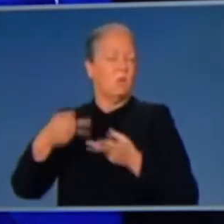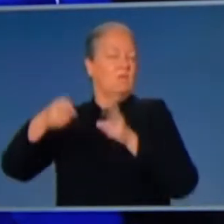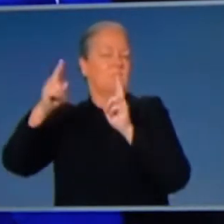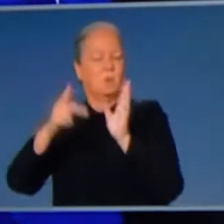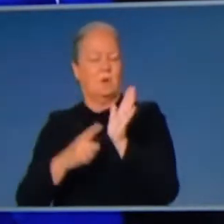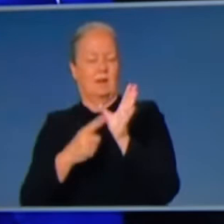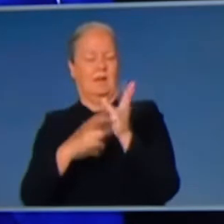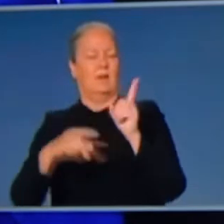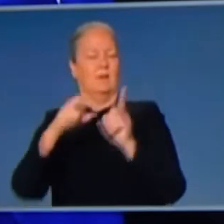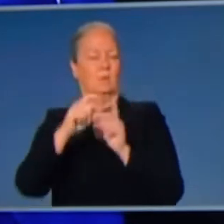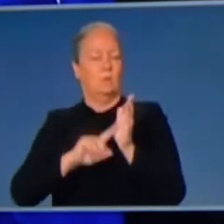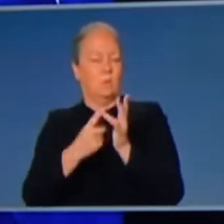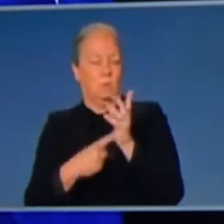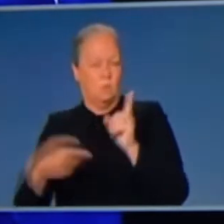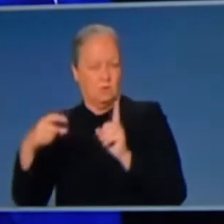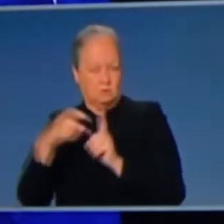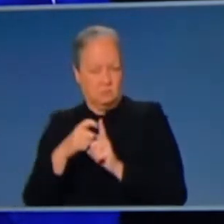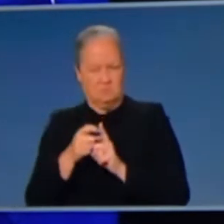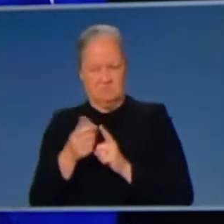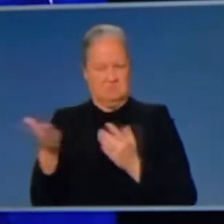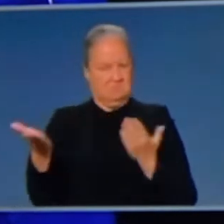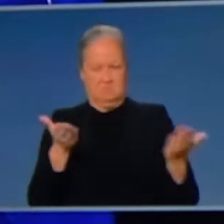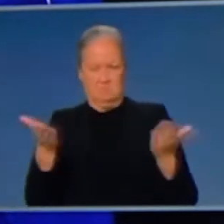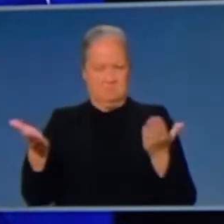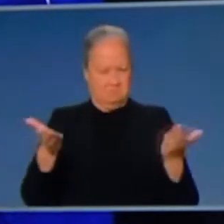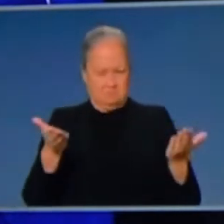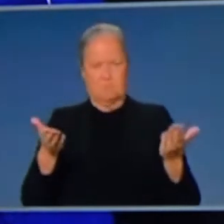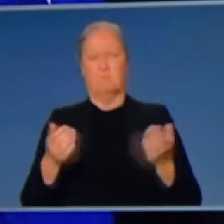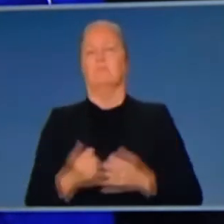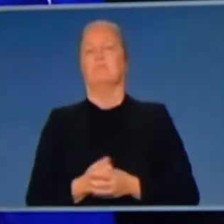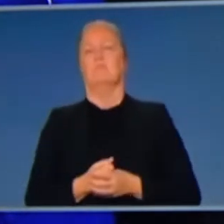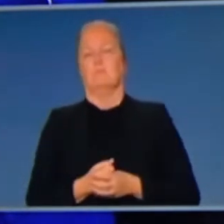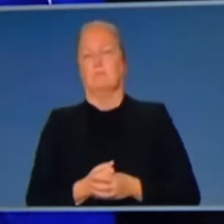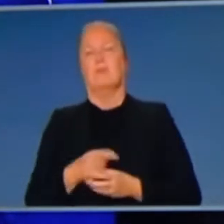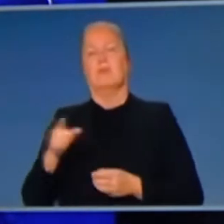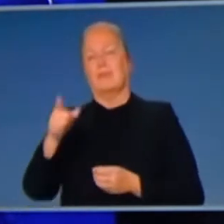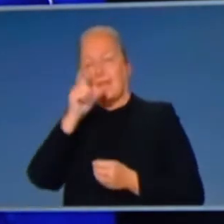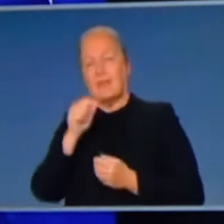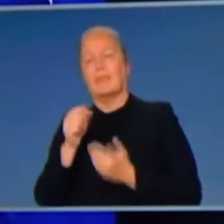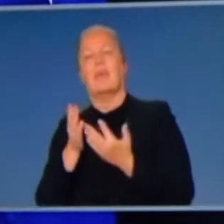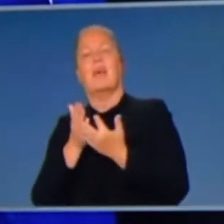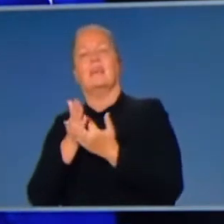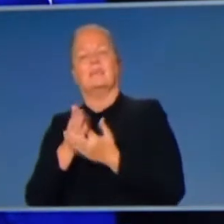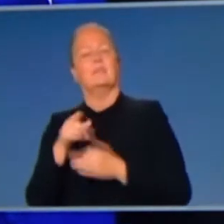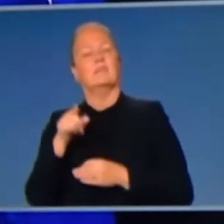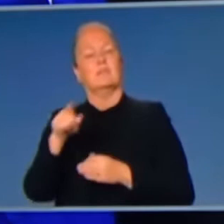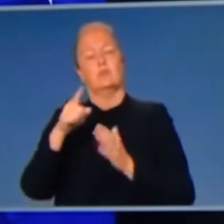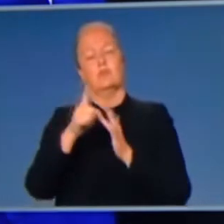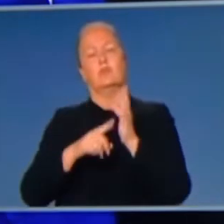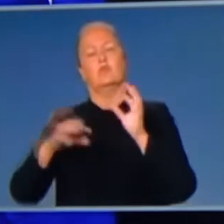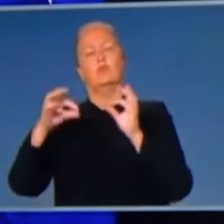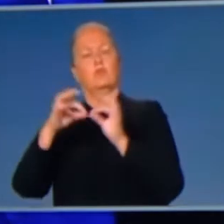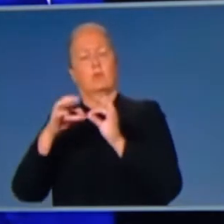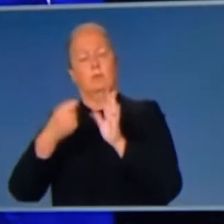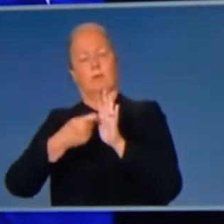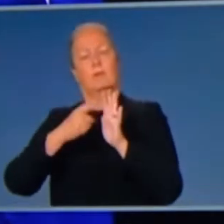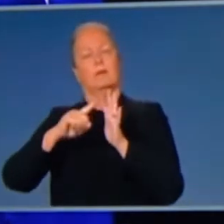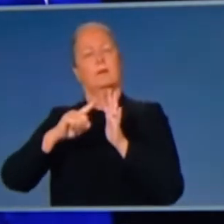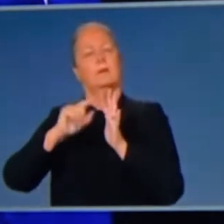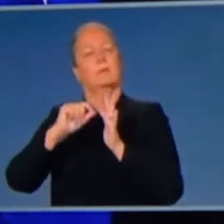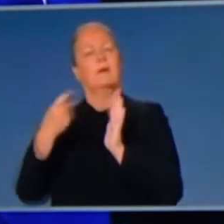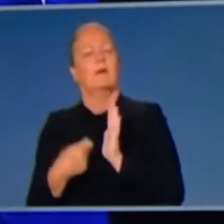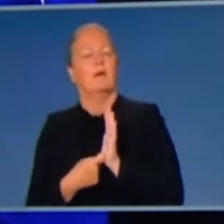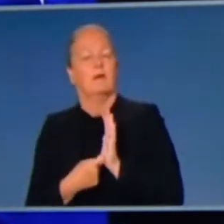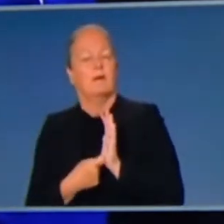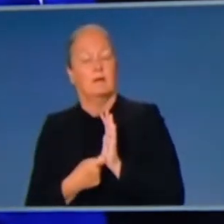a tenant or a landlord who would be in a position of distress, where they have a turnover of 50 million